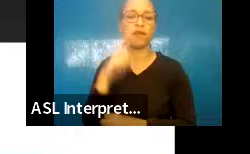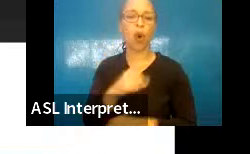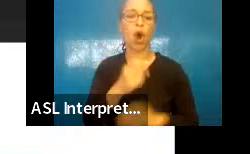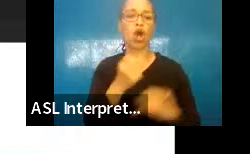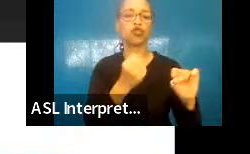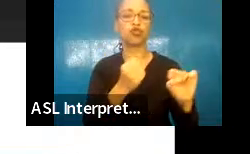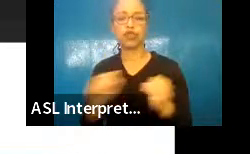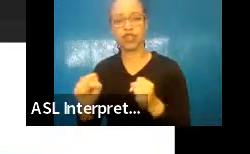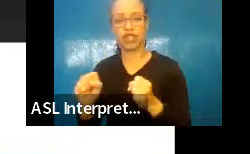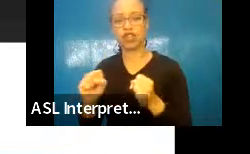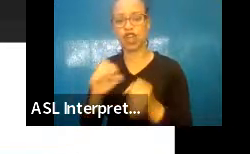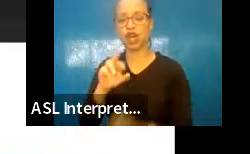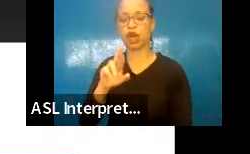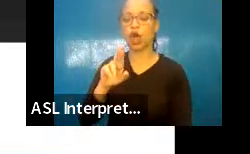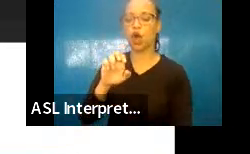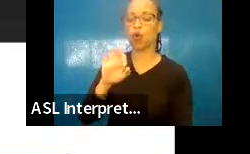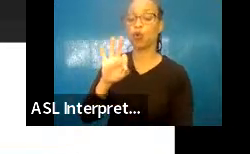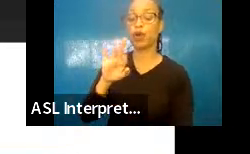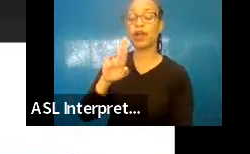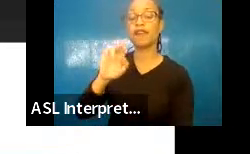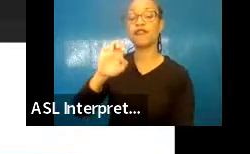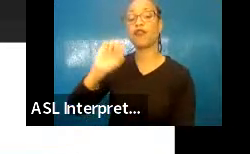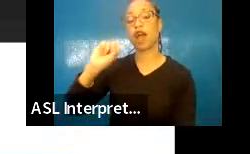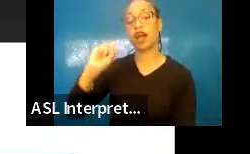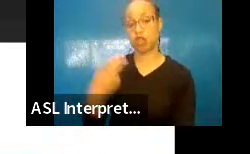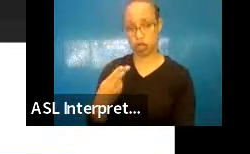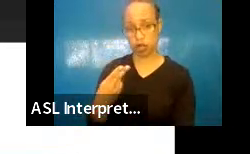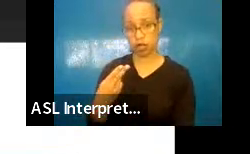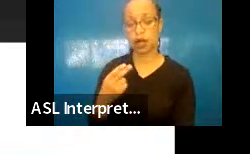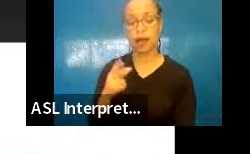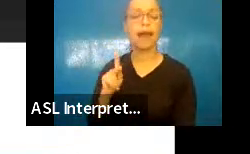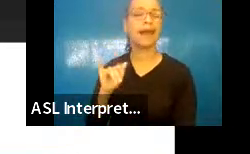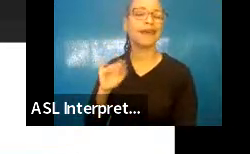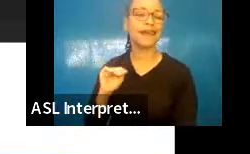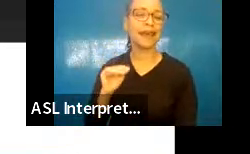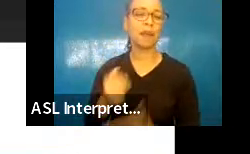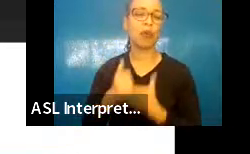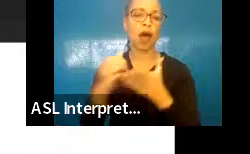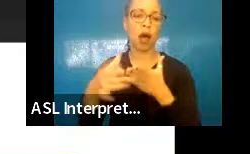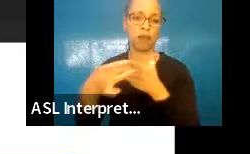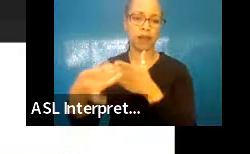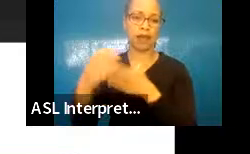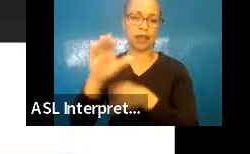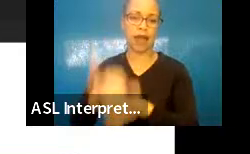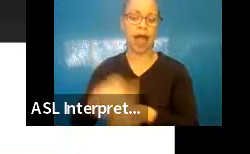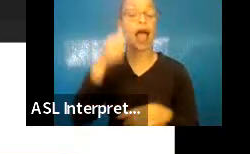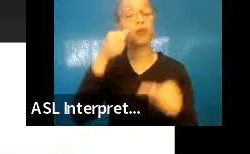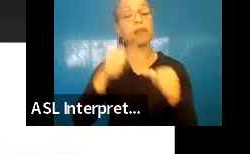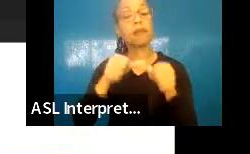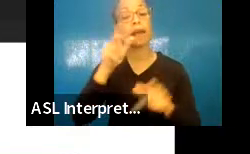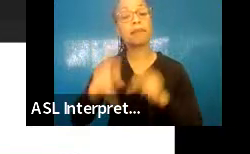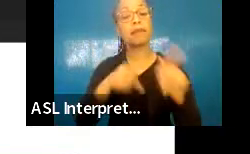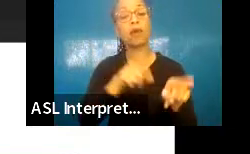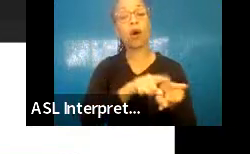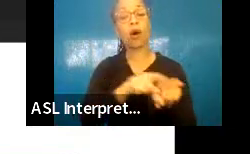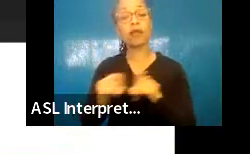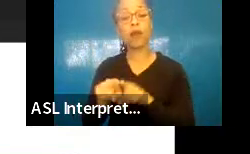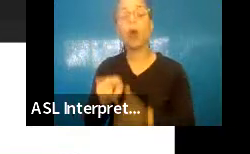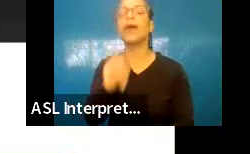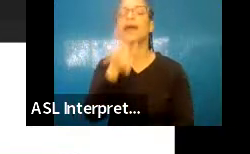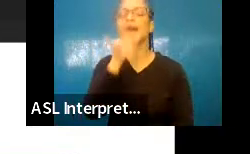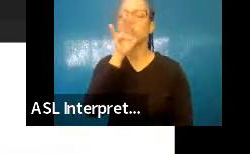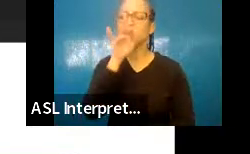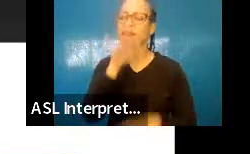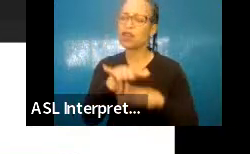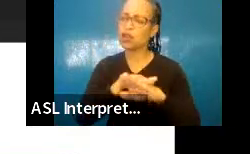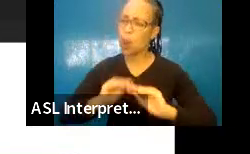refresh in the county, and Kim and Donato will help lead that off. I remind folks too to speak relatively slowly and